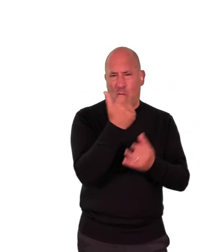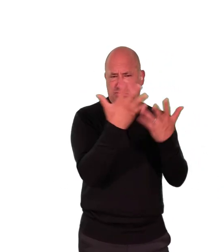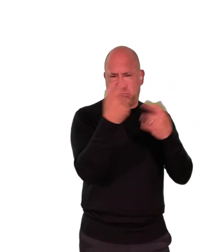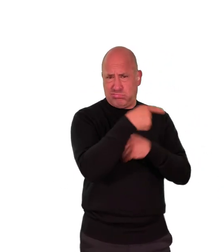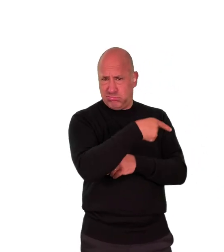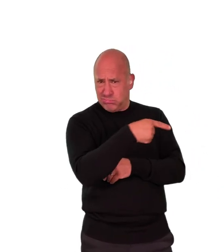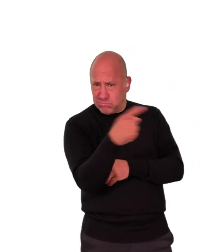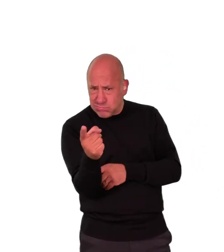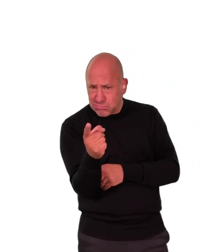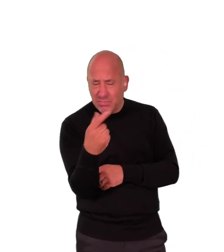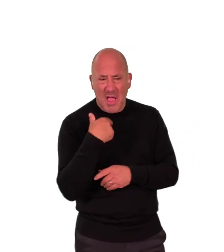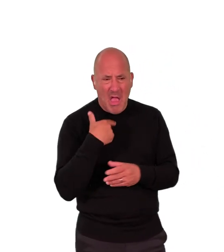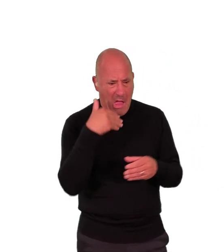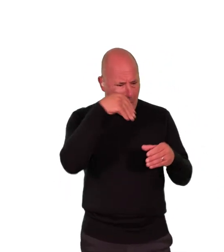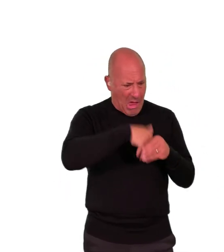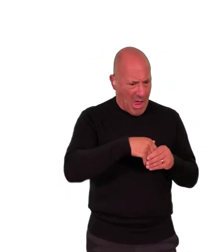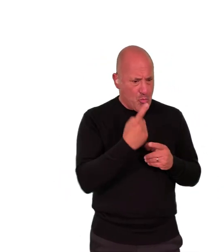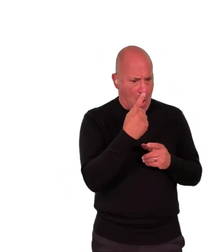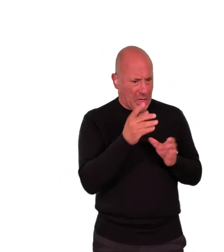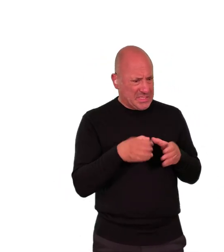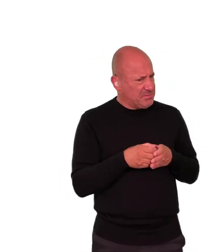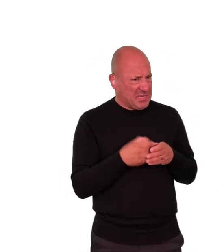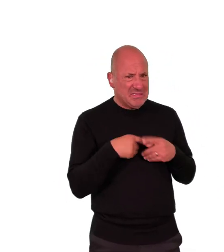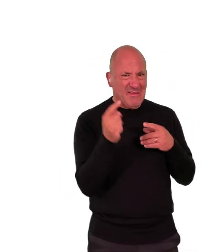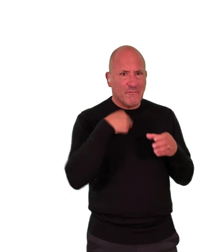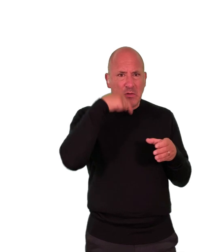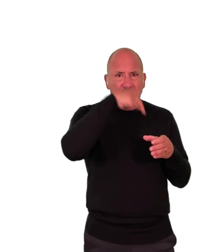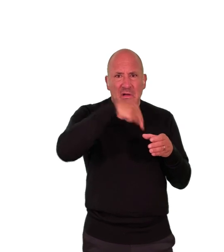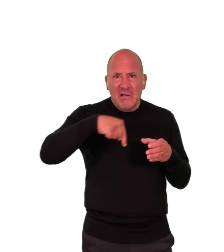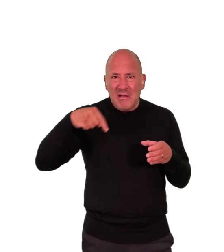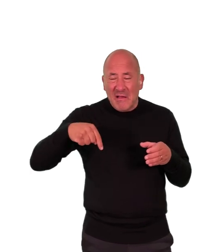one of these disciplines or across a few of them.